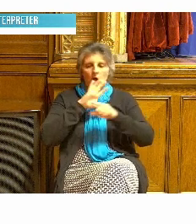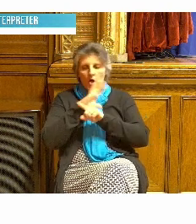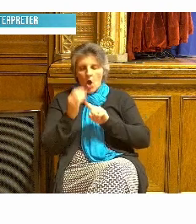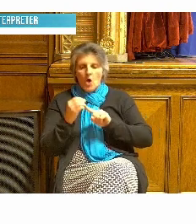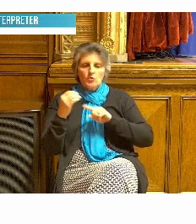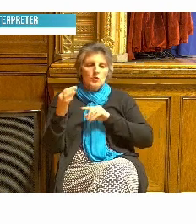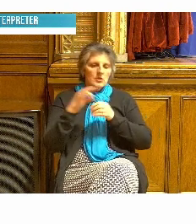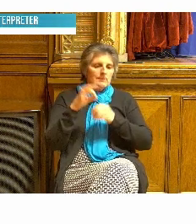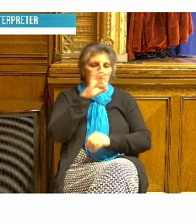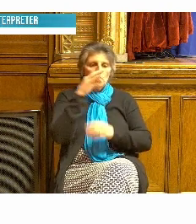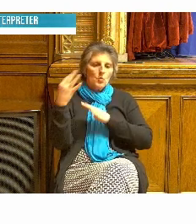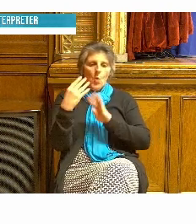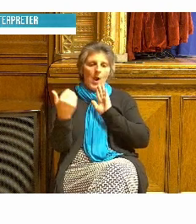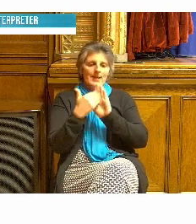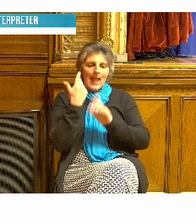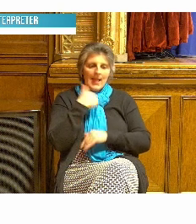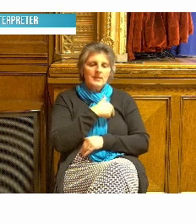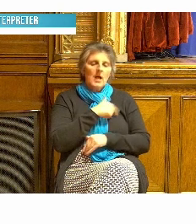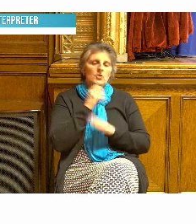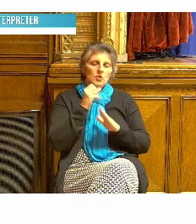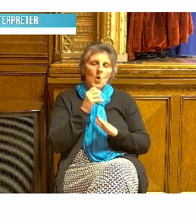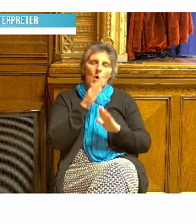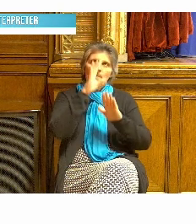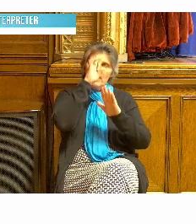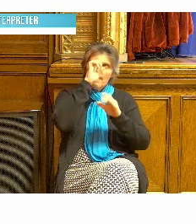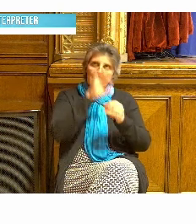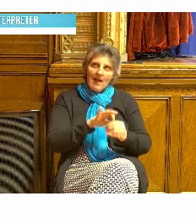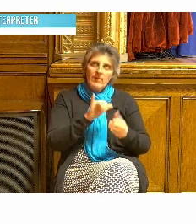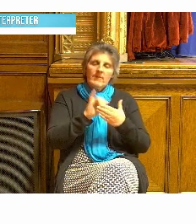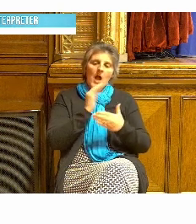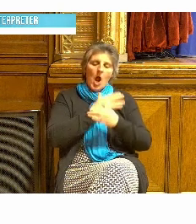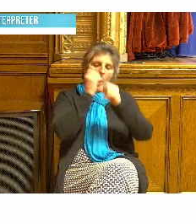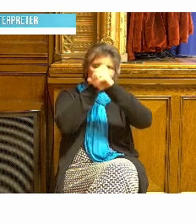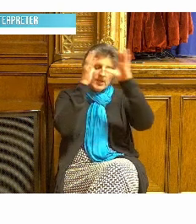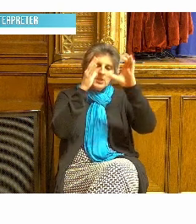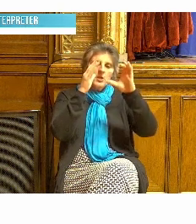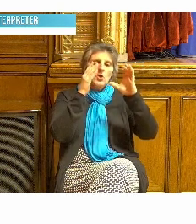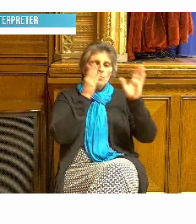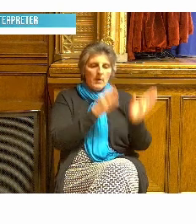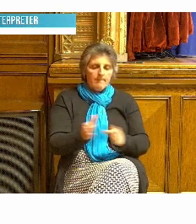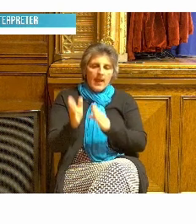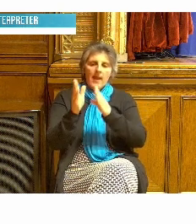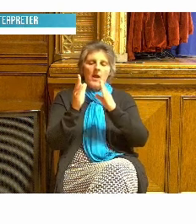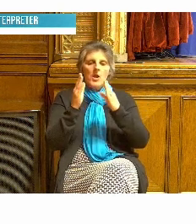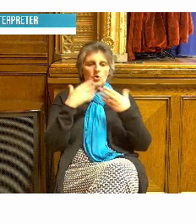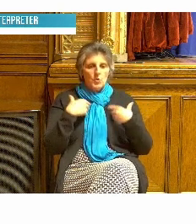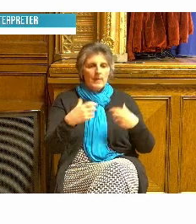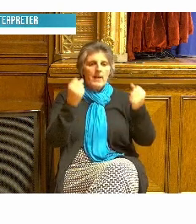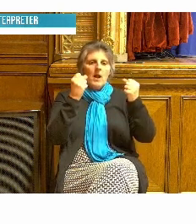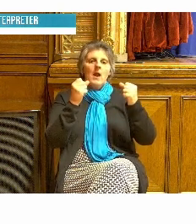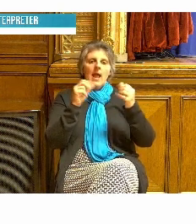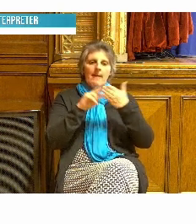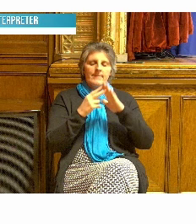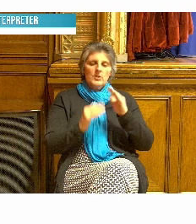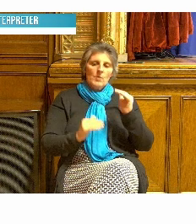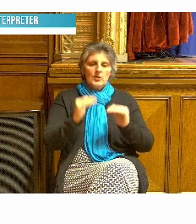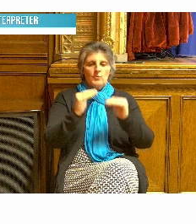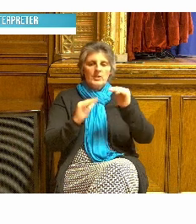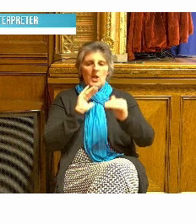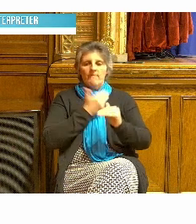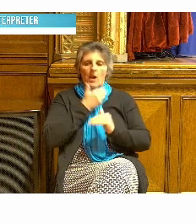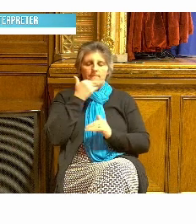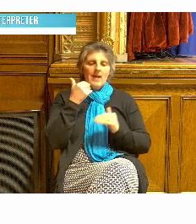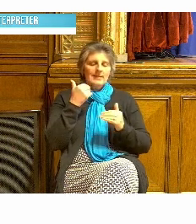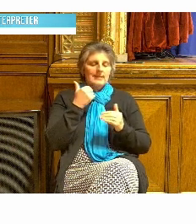war against us. So being mindful of that, our mission is to prepare to repair, and repair also means restoration of our best selves to